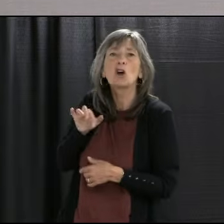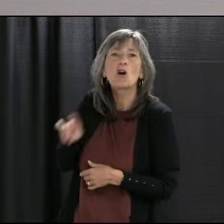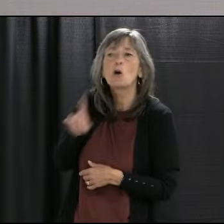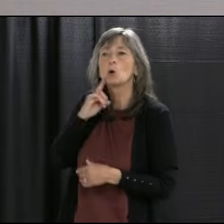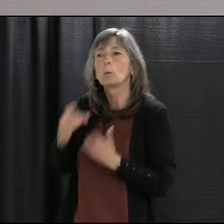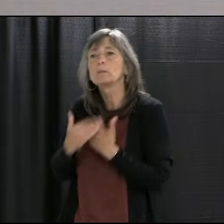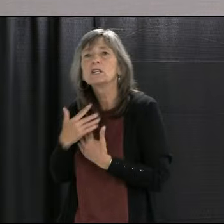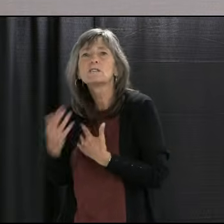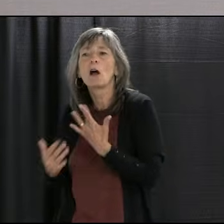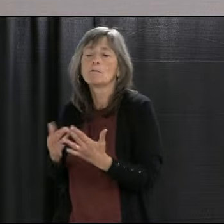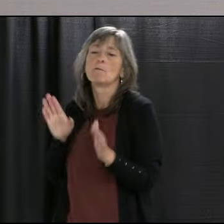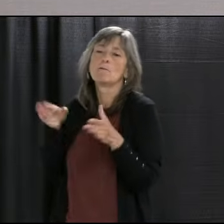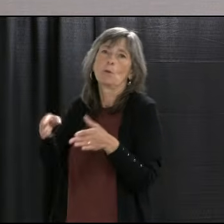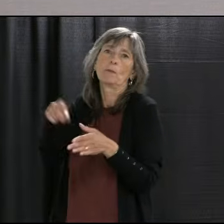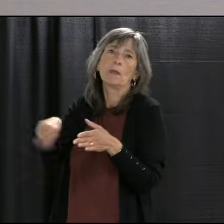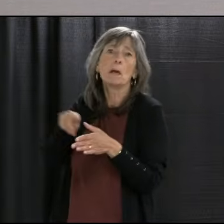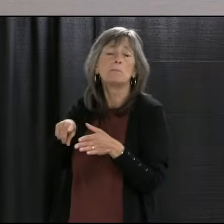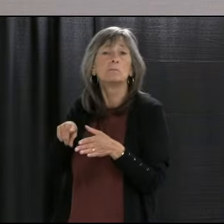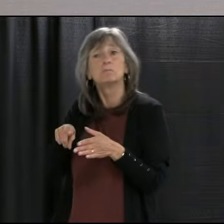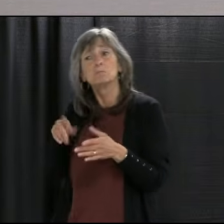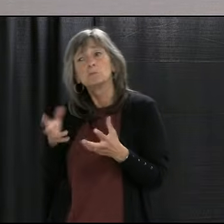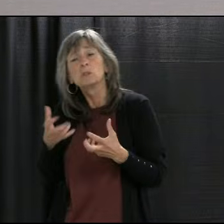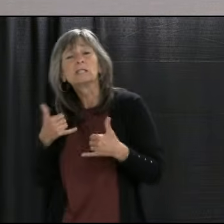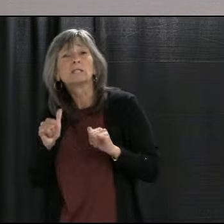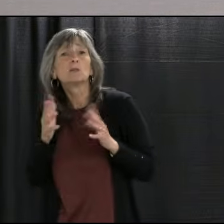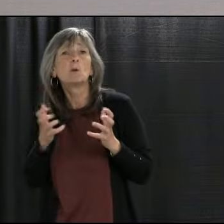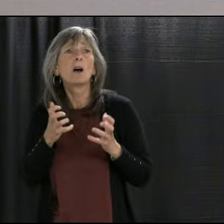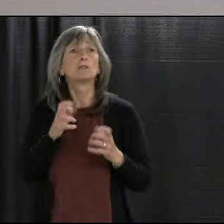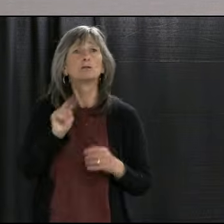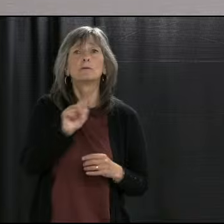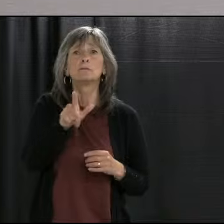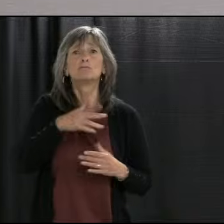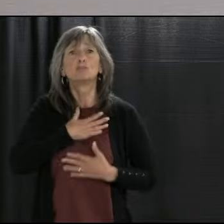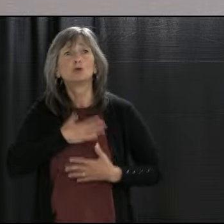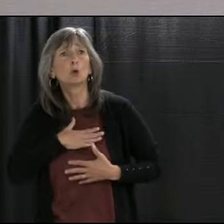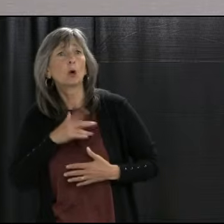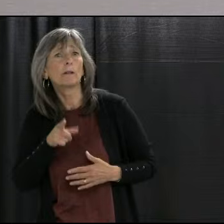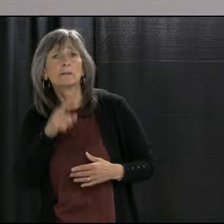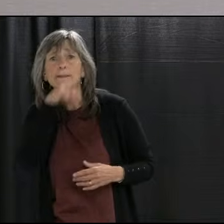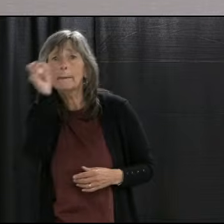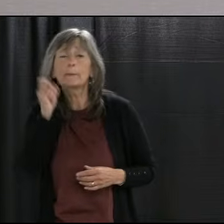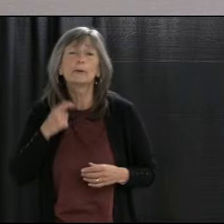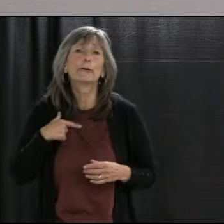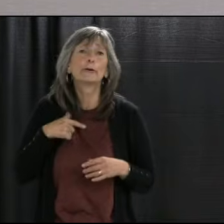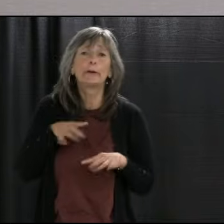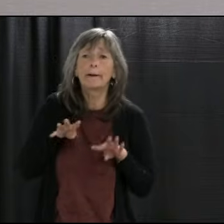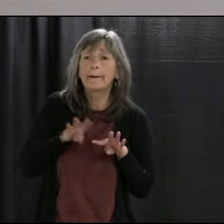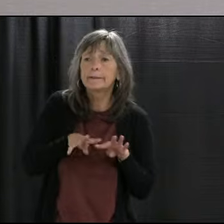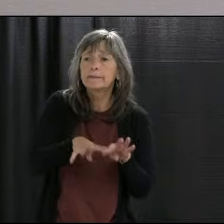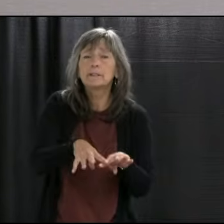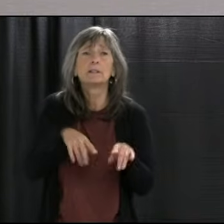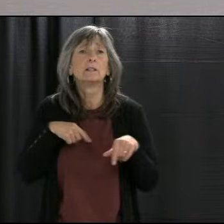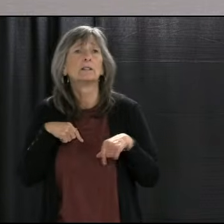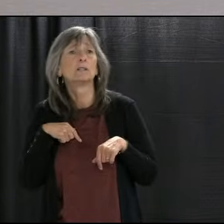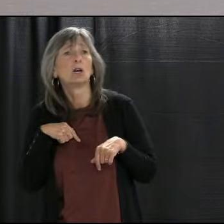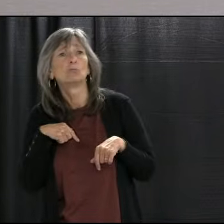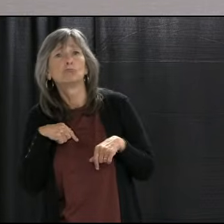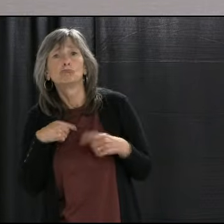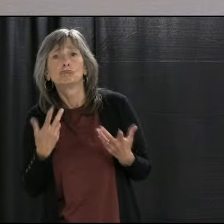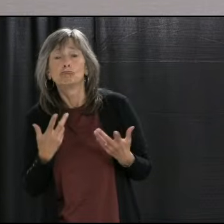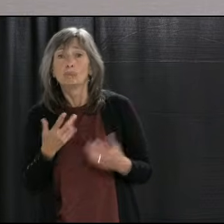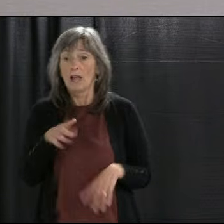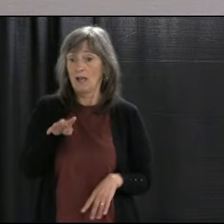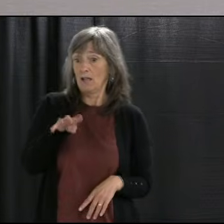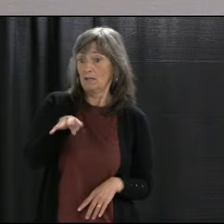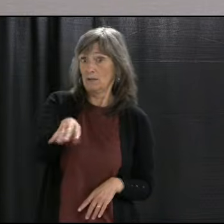and Labradorians who are safely enjoying their summer, walking in the woods, using their ATVs. And you have to remember in Newfoundland and Labrador as well, ATVs aren't